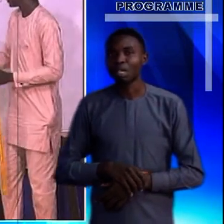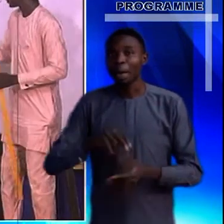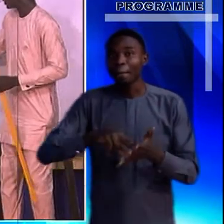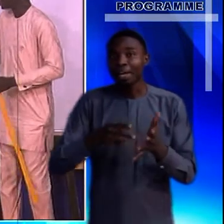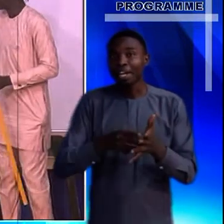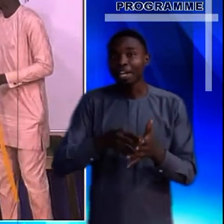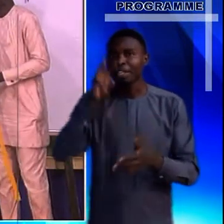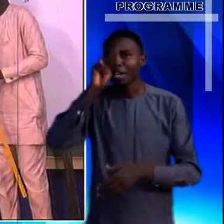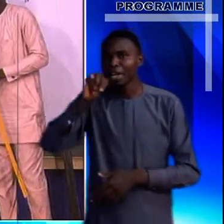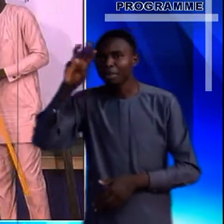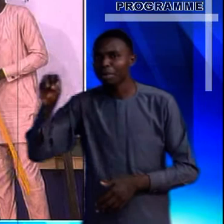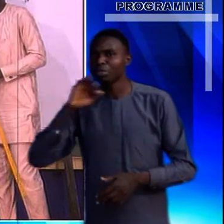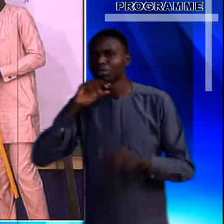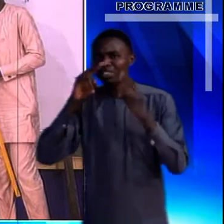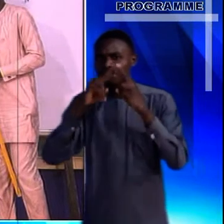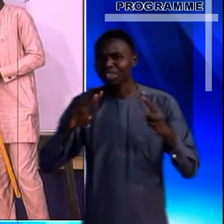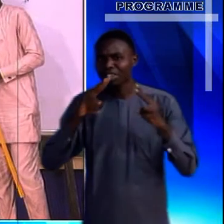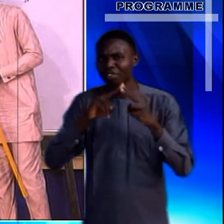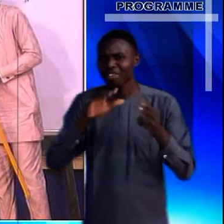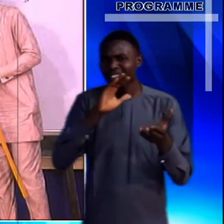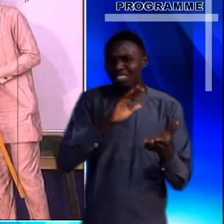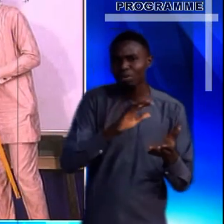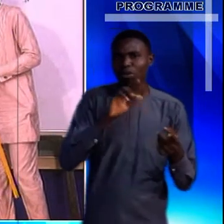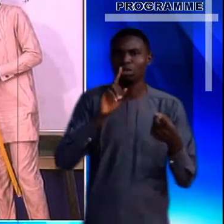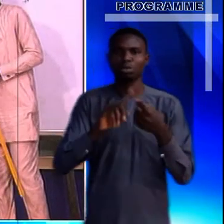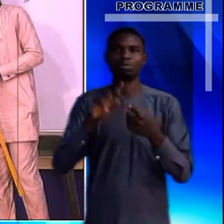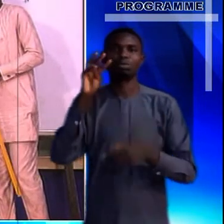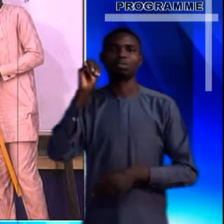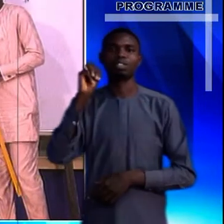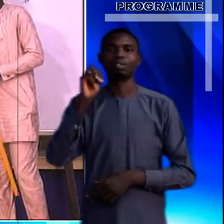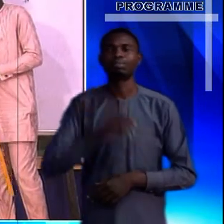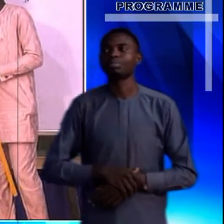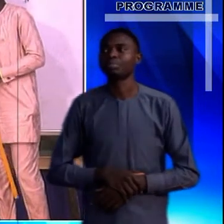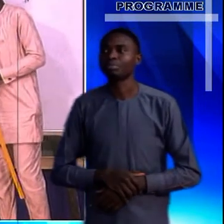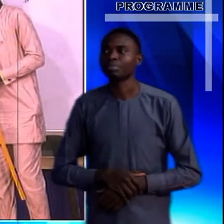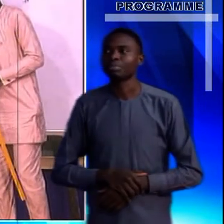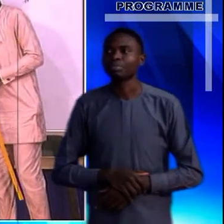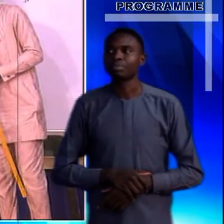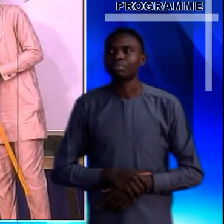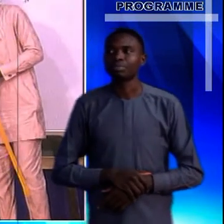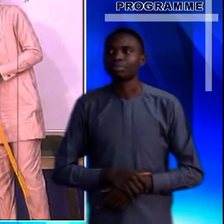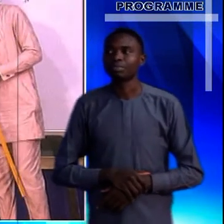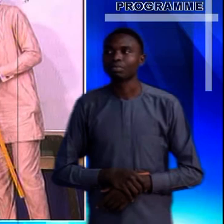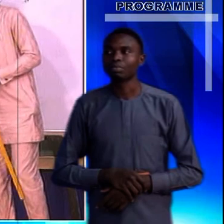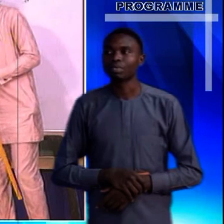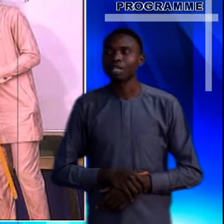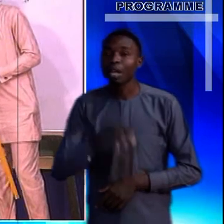that is not up to a meter. Likewise, centimeter and decimeter. Decimeter is less than